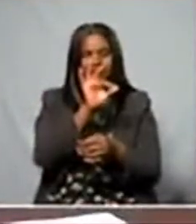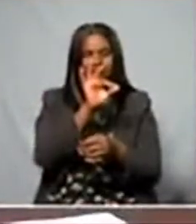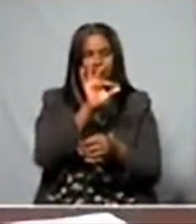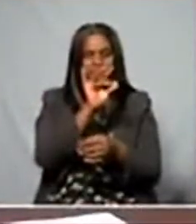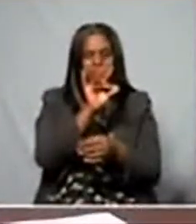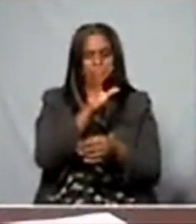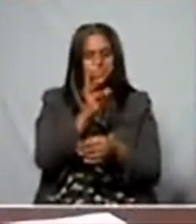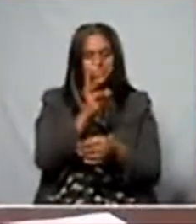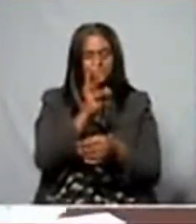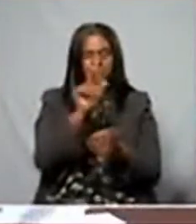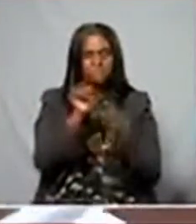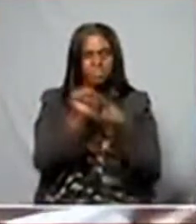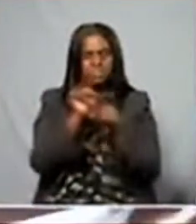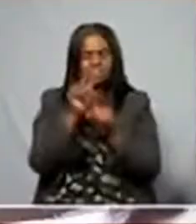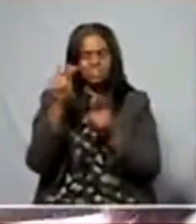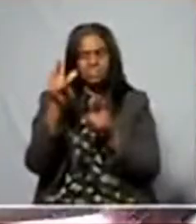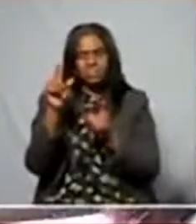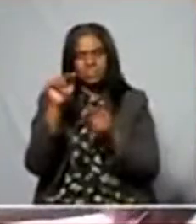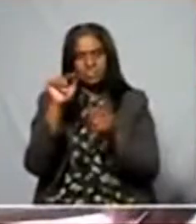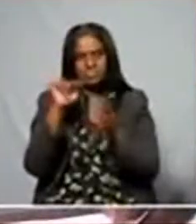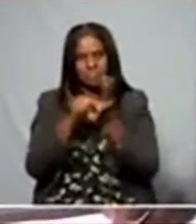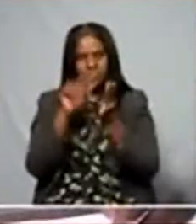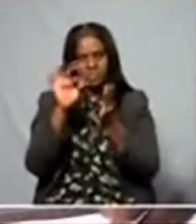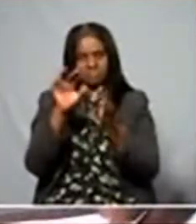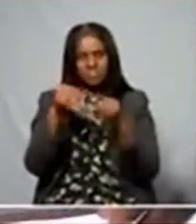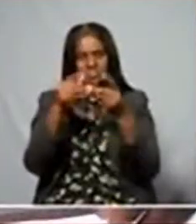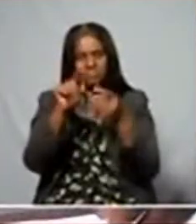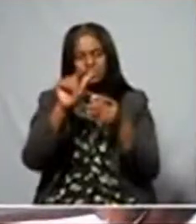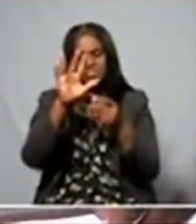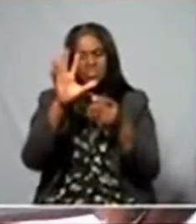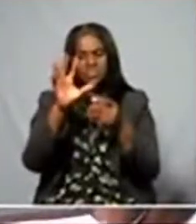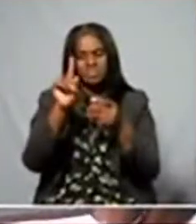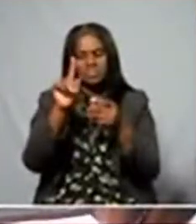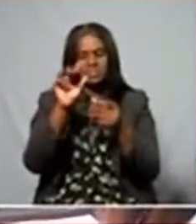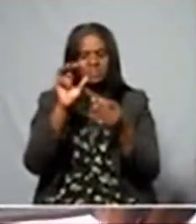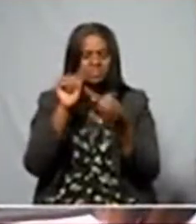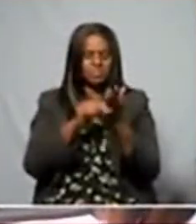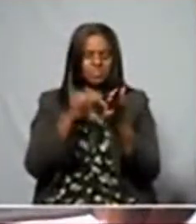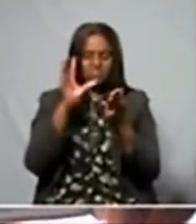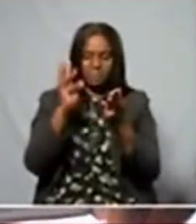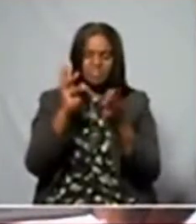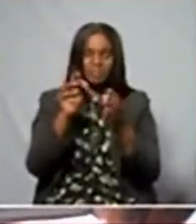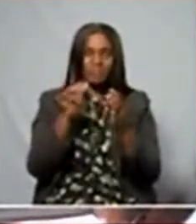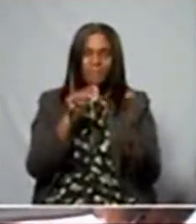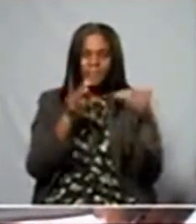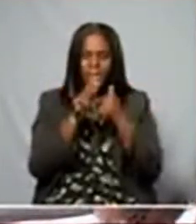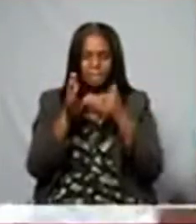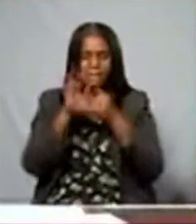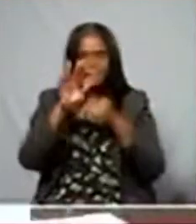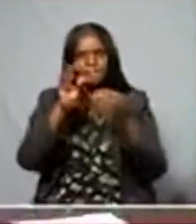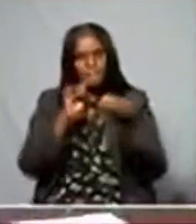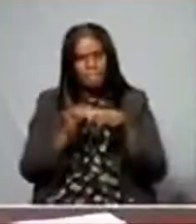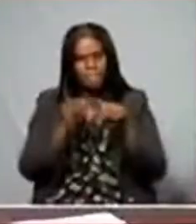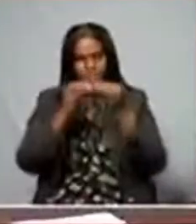and 21.9, it will give you 51.6 against your total.